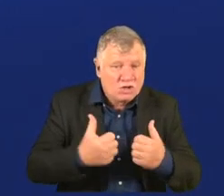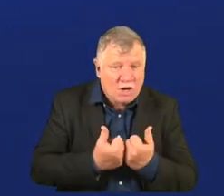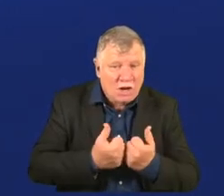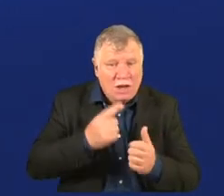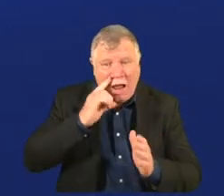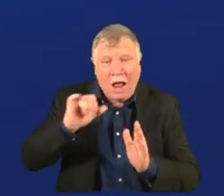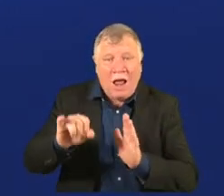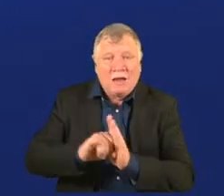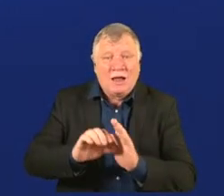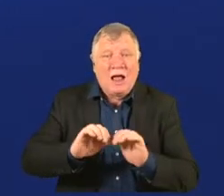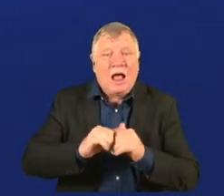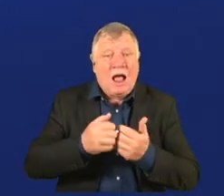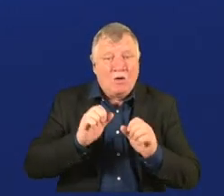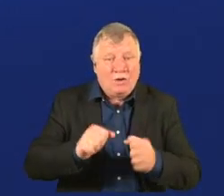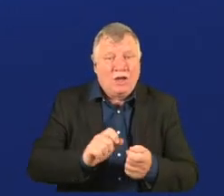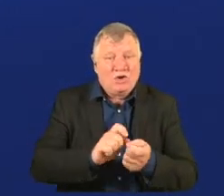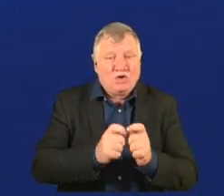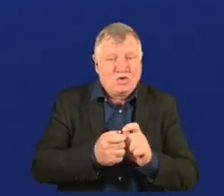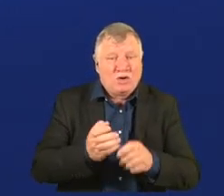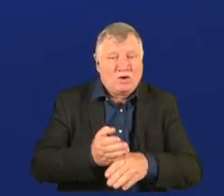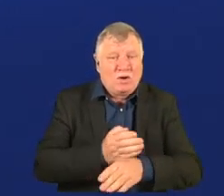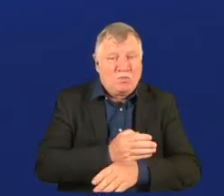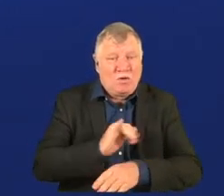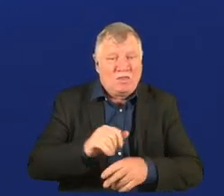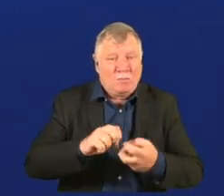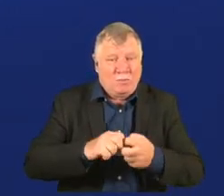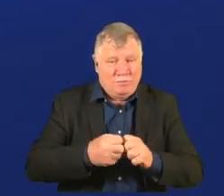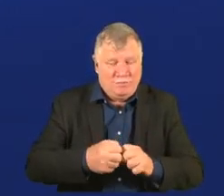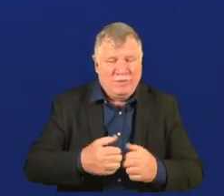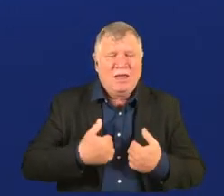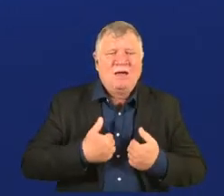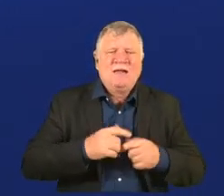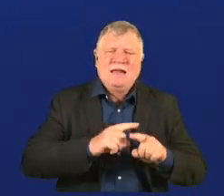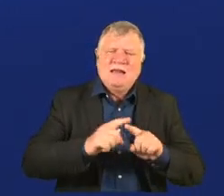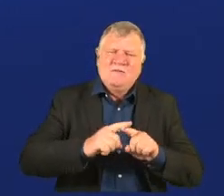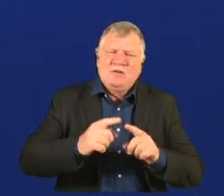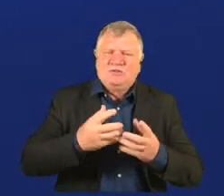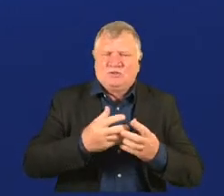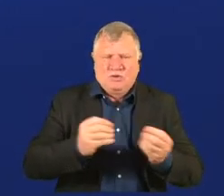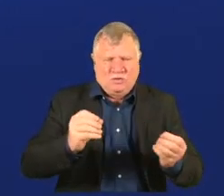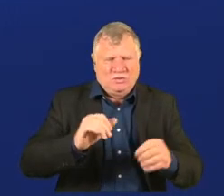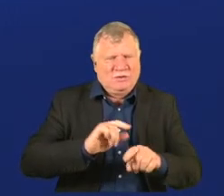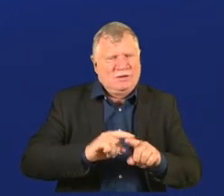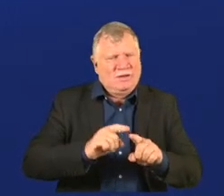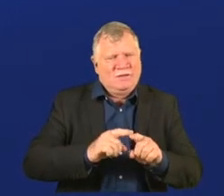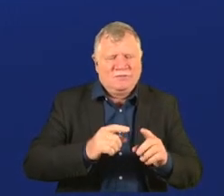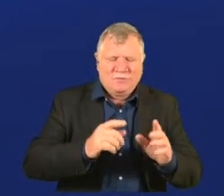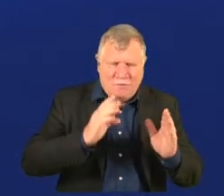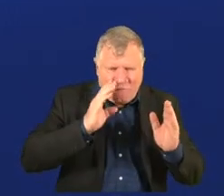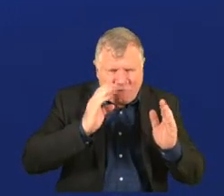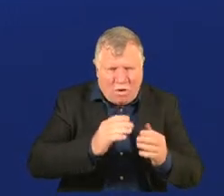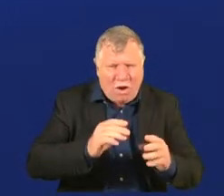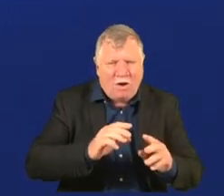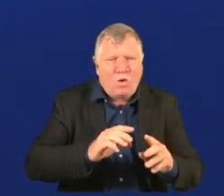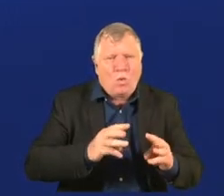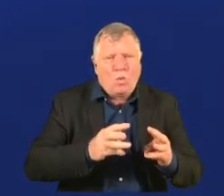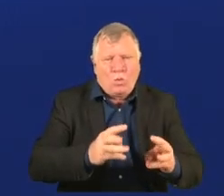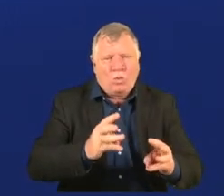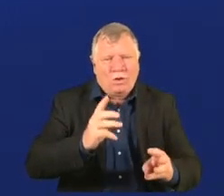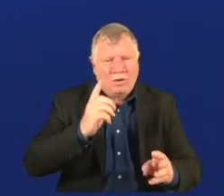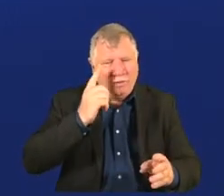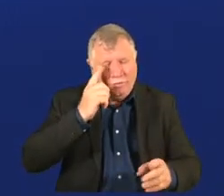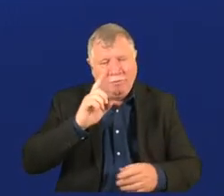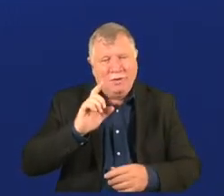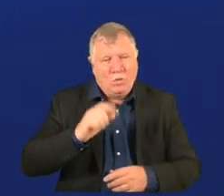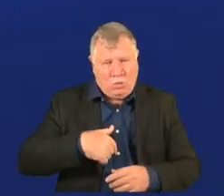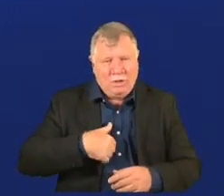identify potential ways to correct these problems. And it'll be multiple solutions that will have to be implemented in a very coordinated way to get us out of this predicament,